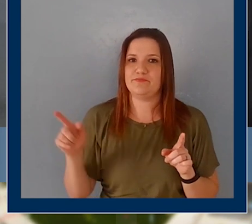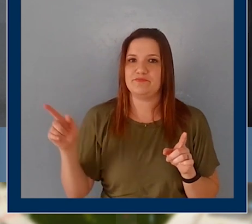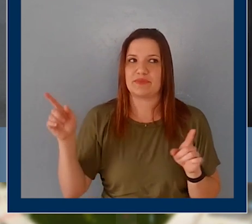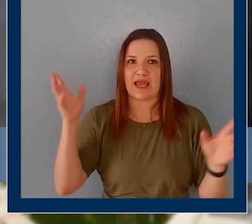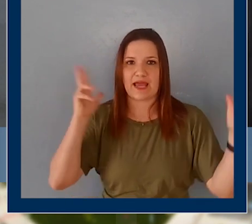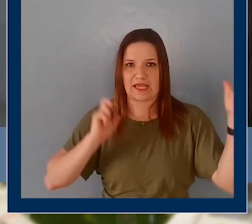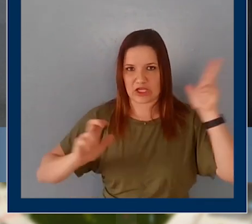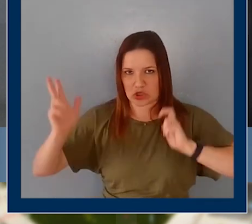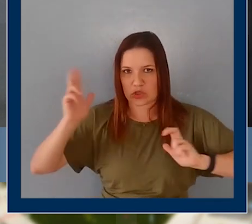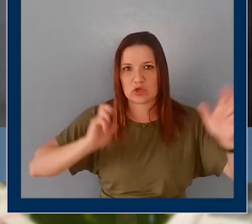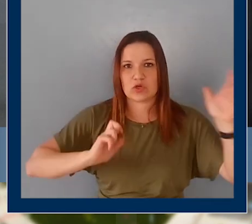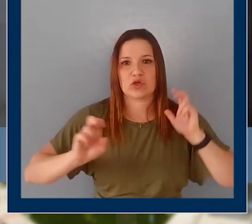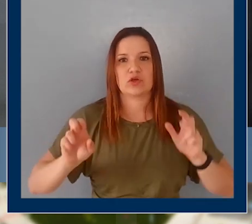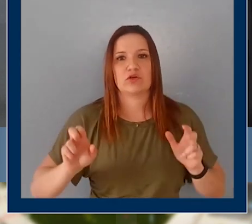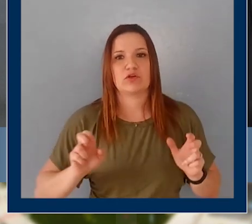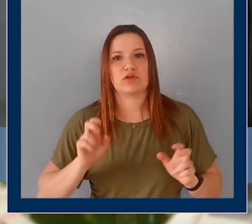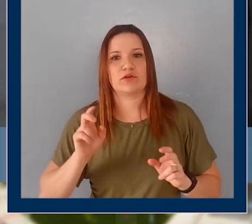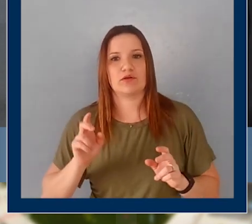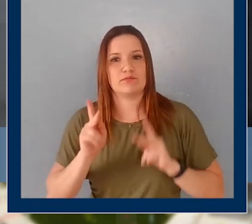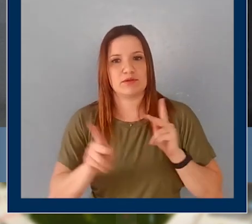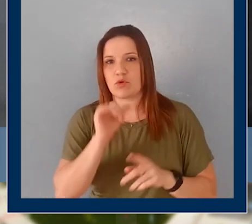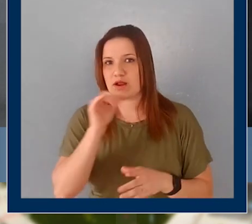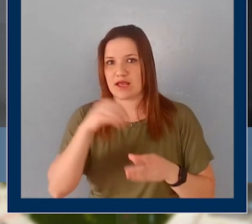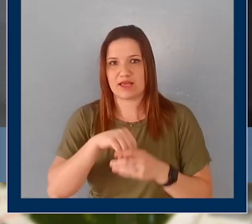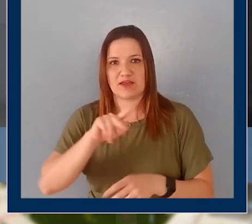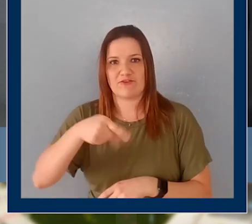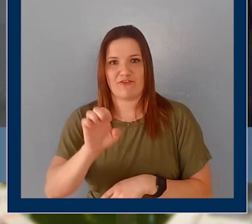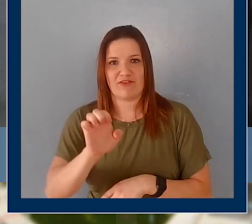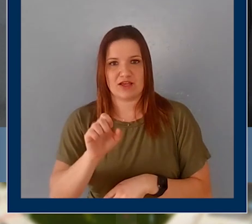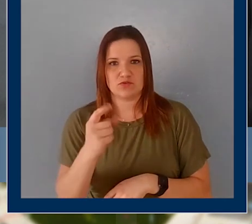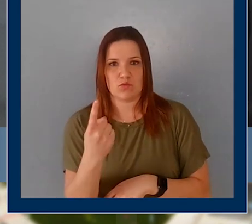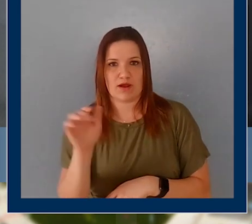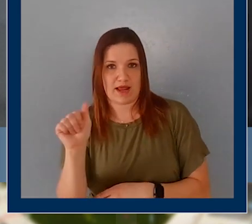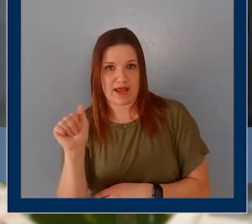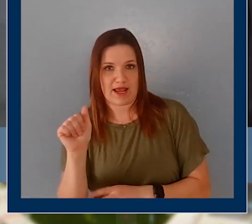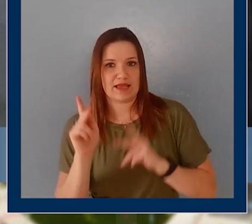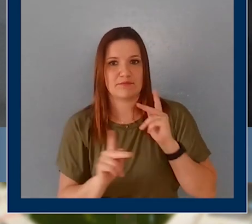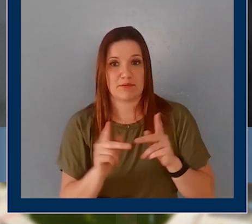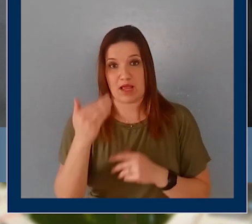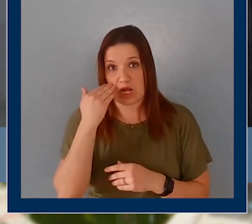where everybody has been focusing, including the county. But then